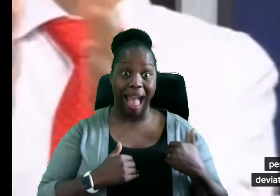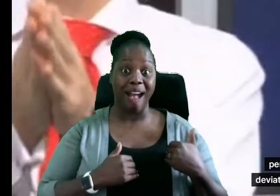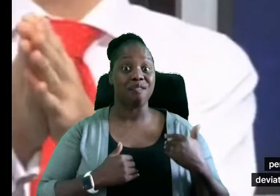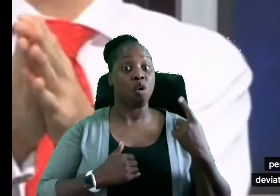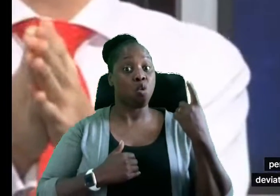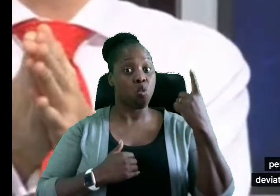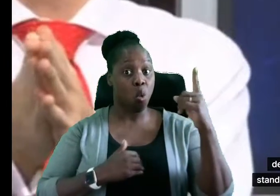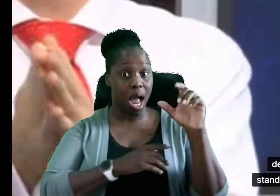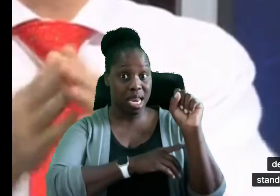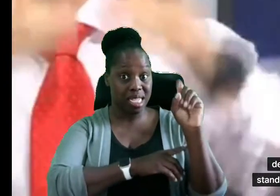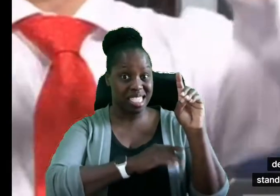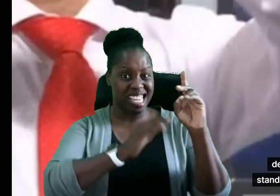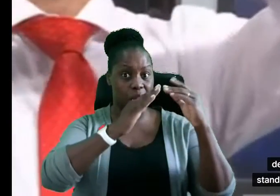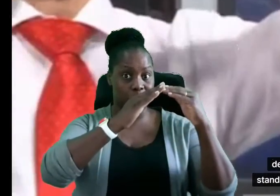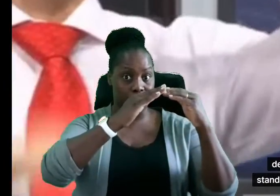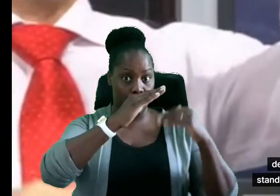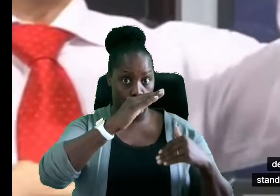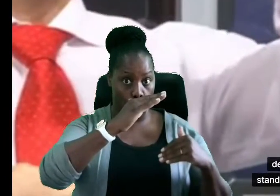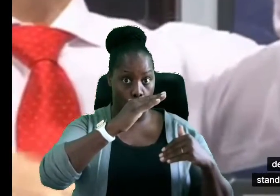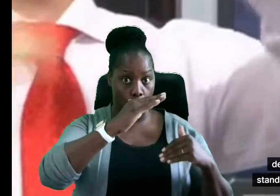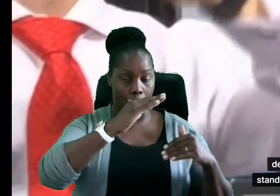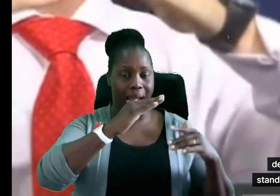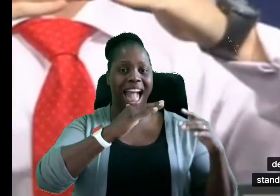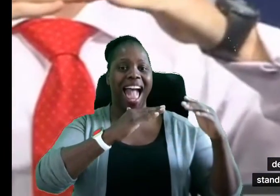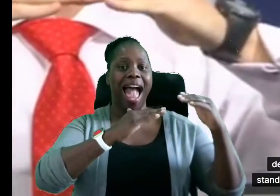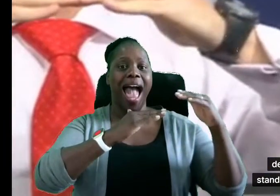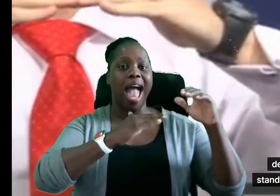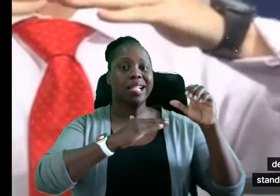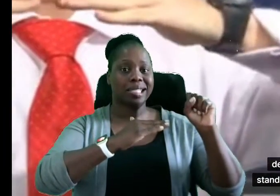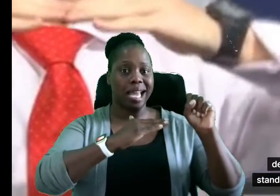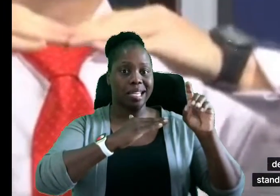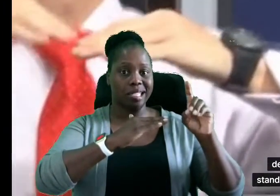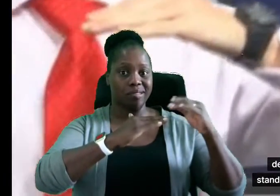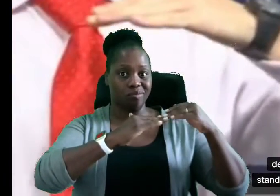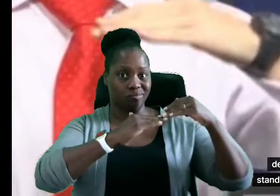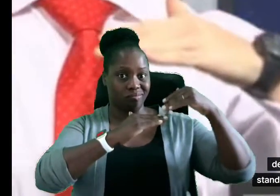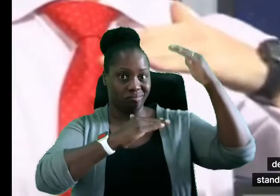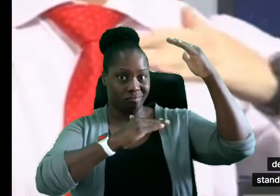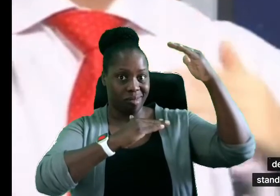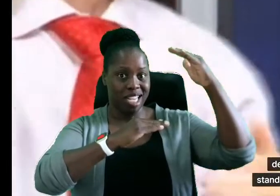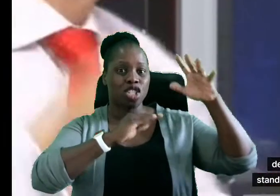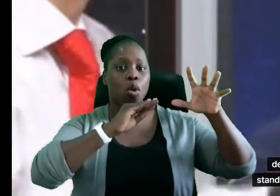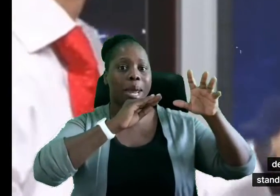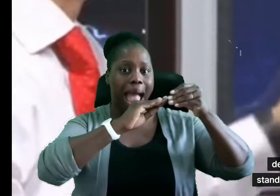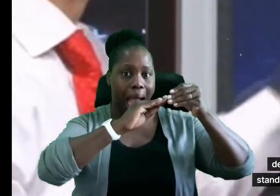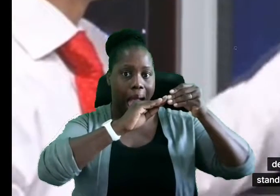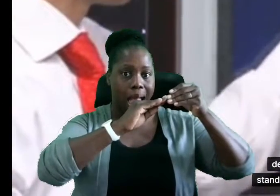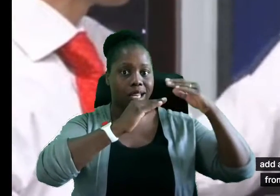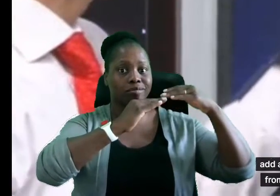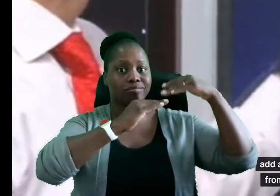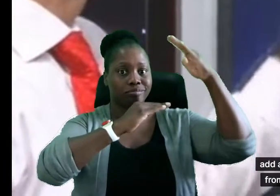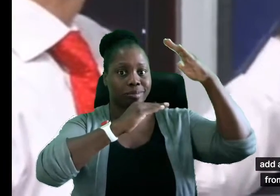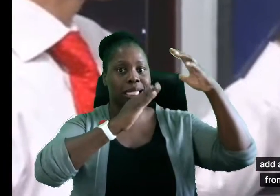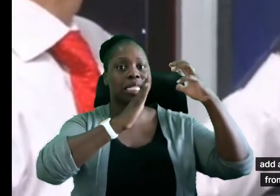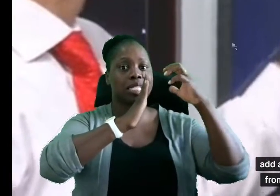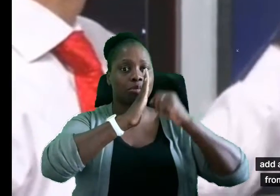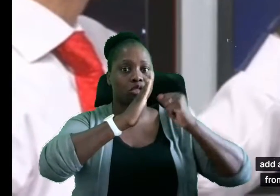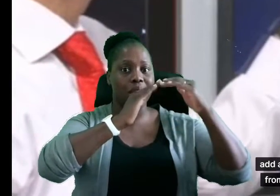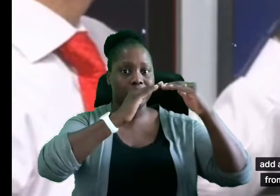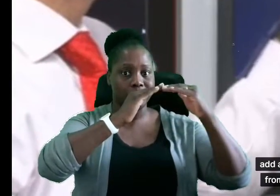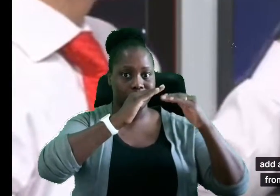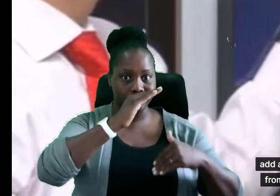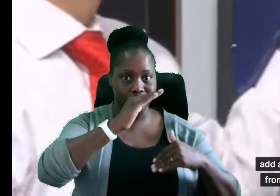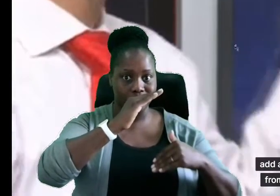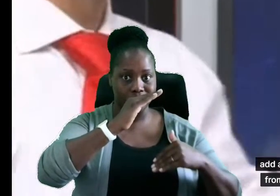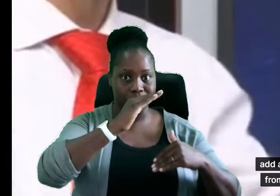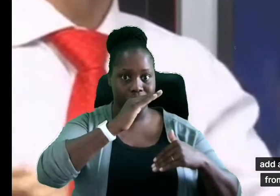Because we've got one standard deviation below the mean and one standard deviation above the mean. So we add and subtract the